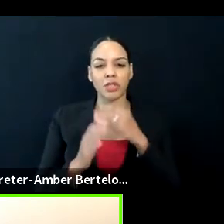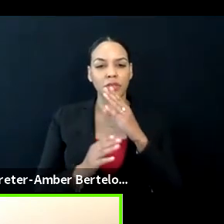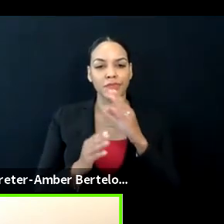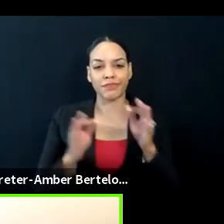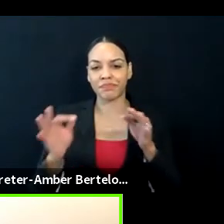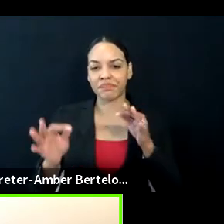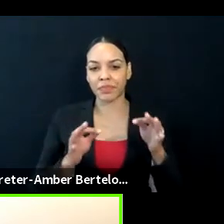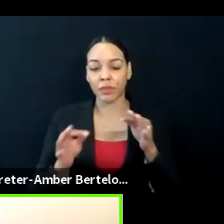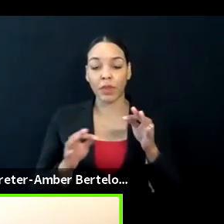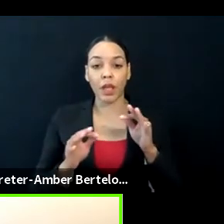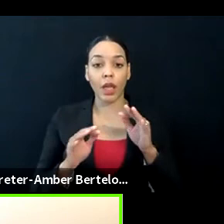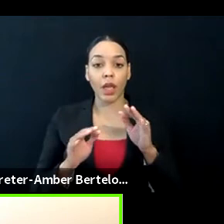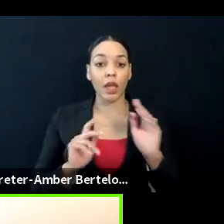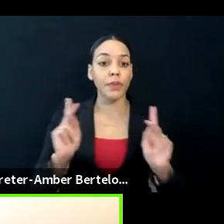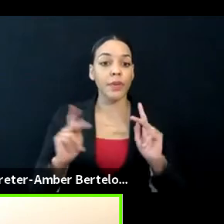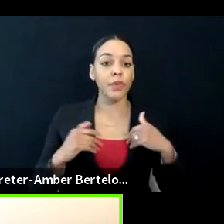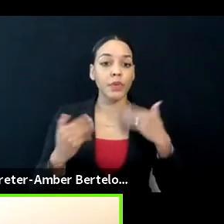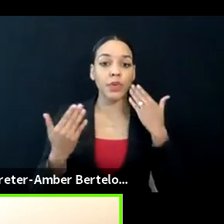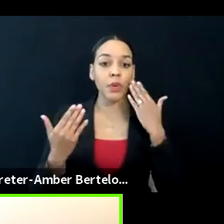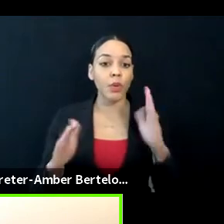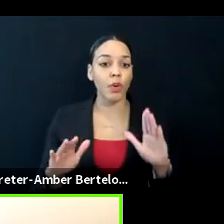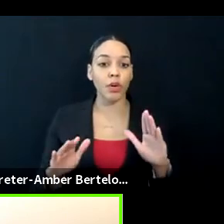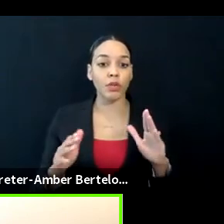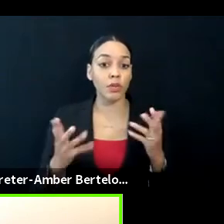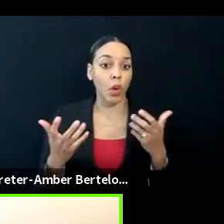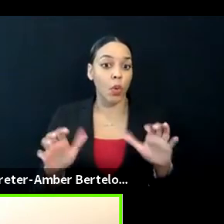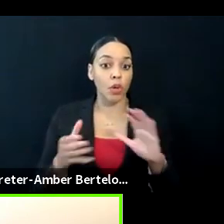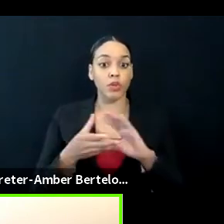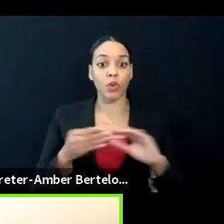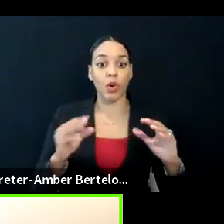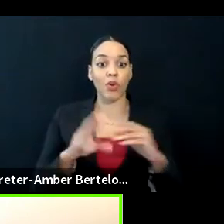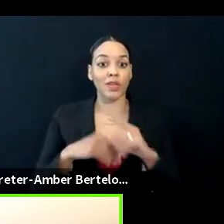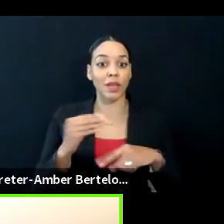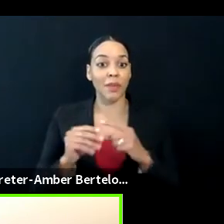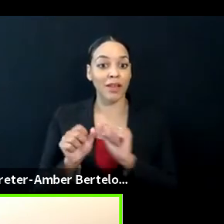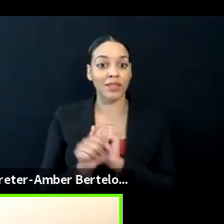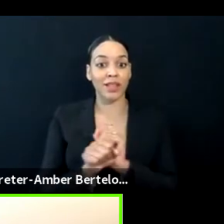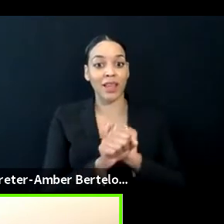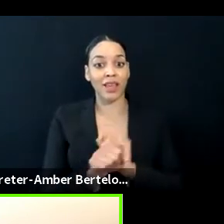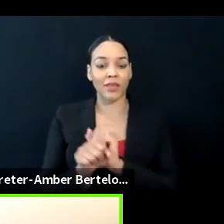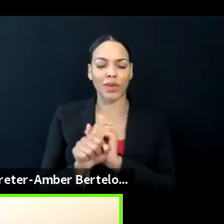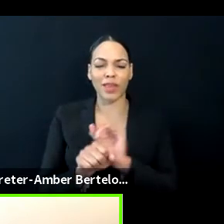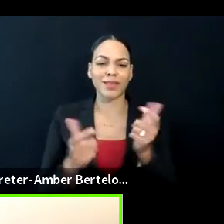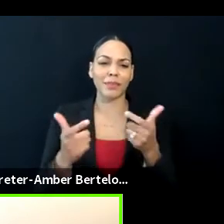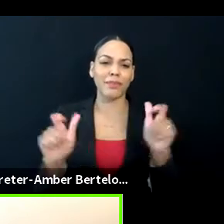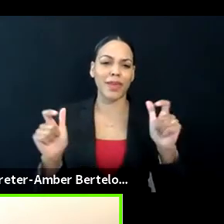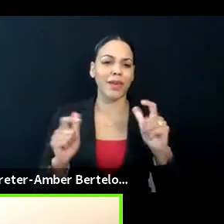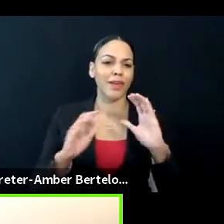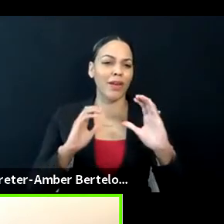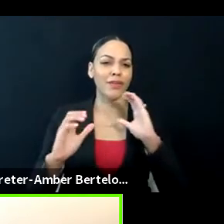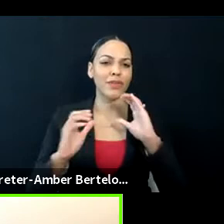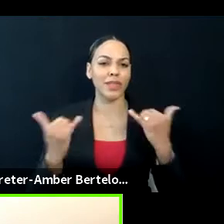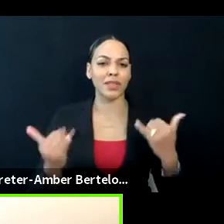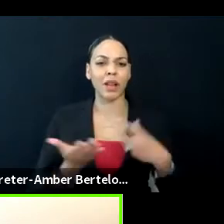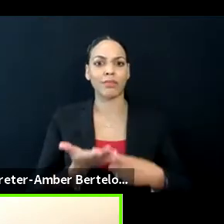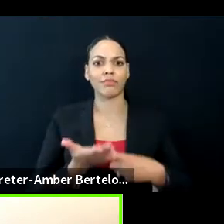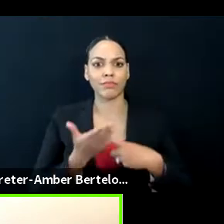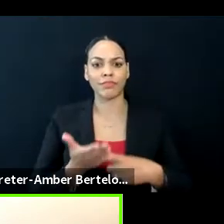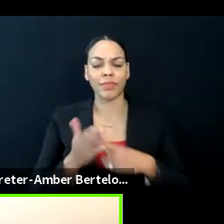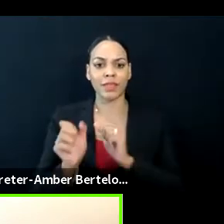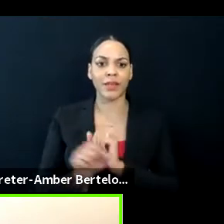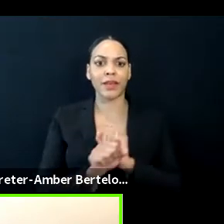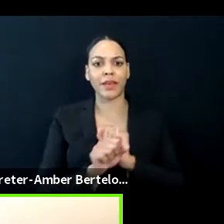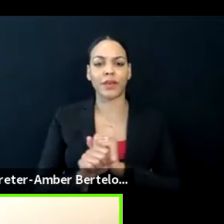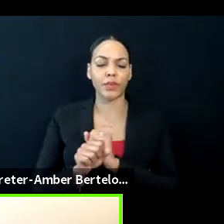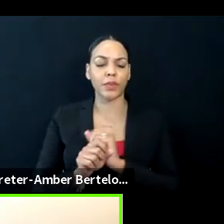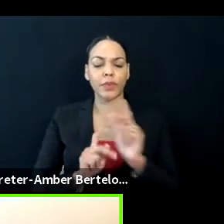don't want any more stories about slavery. You know, like that's been a big conversation right now. And so, and we talk